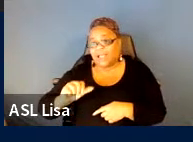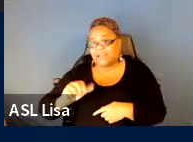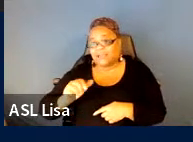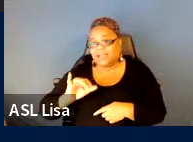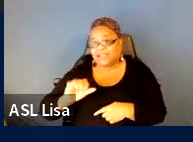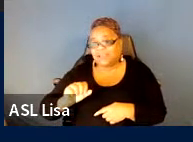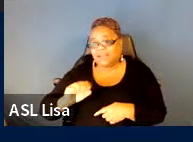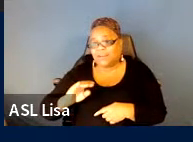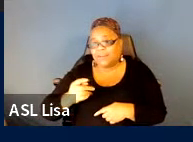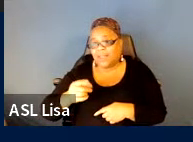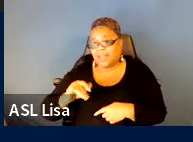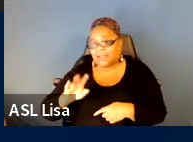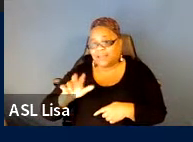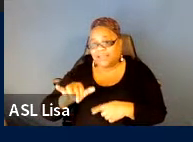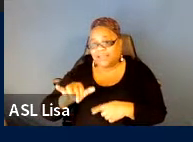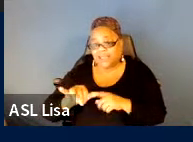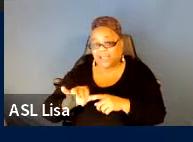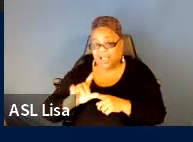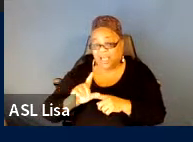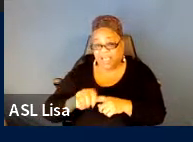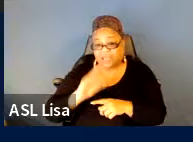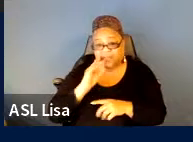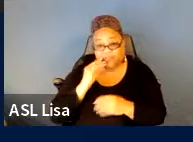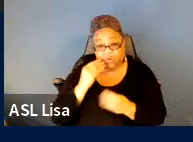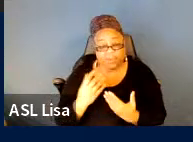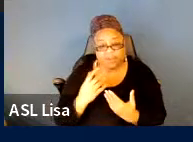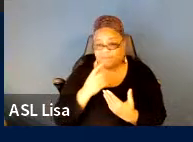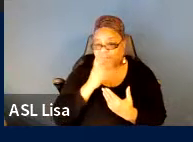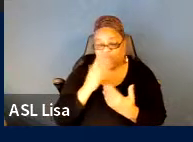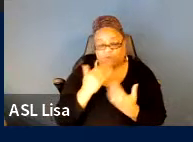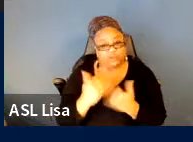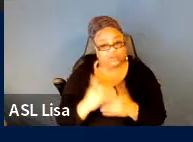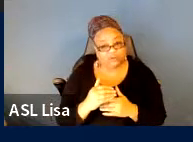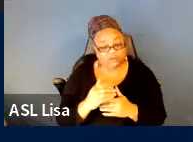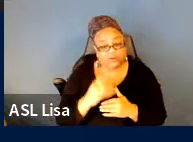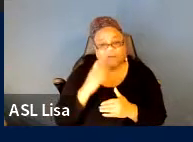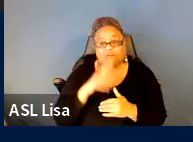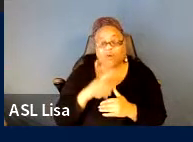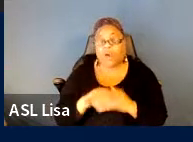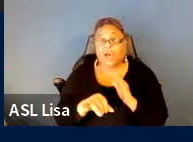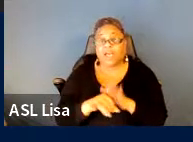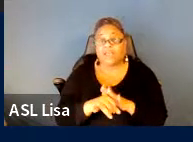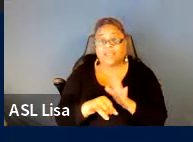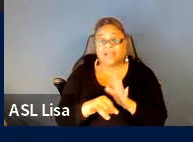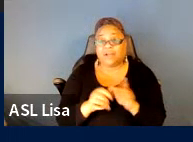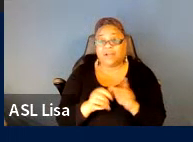designation is informative and not restrictive in identifying spaces suitable